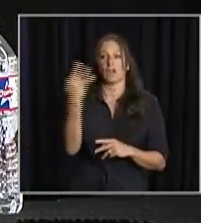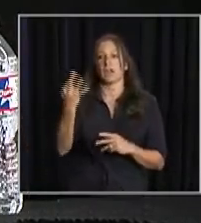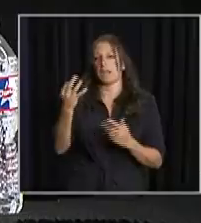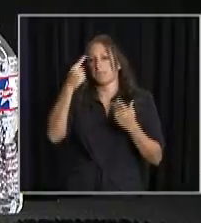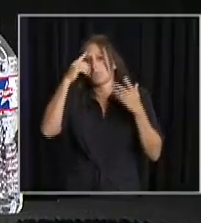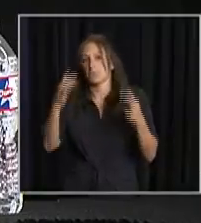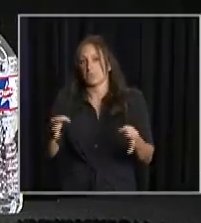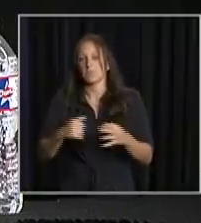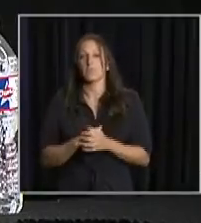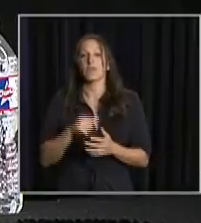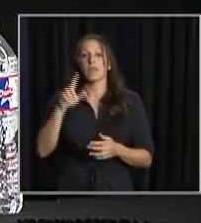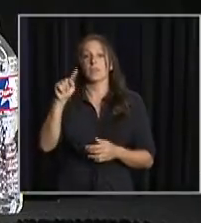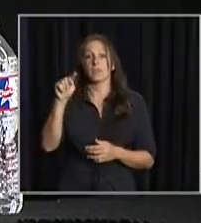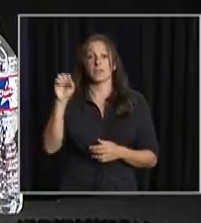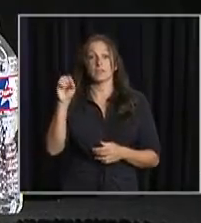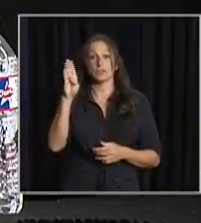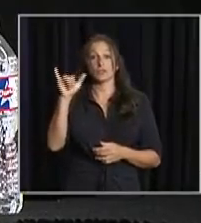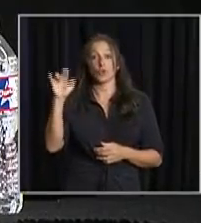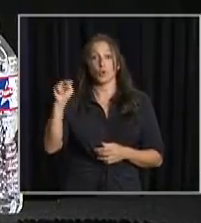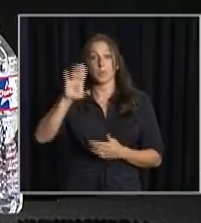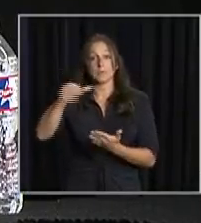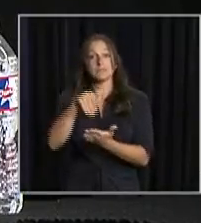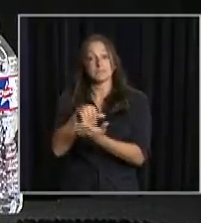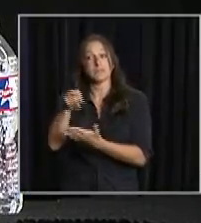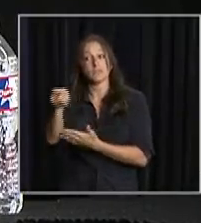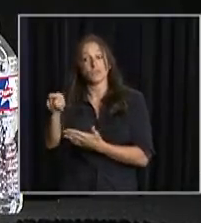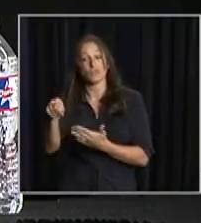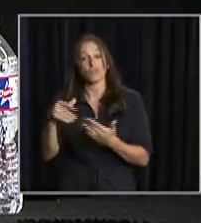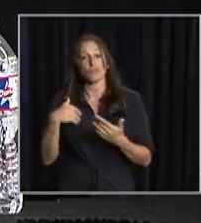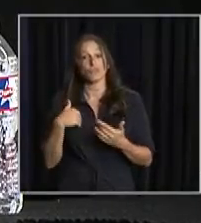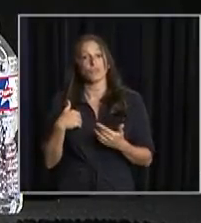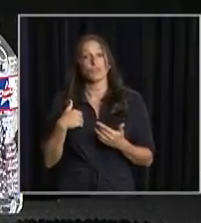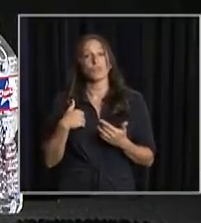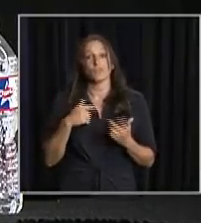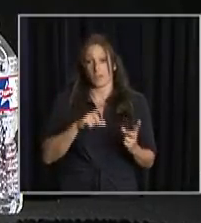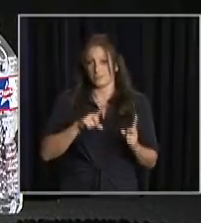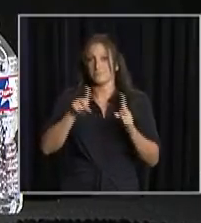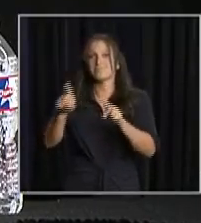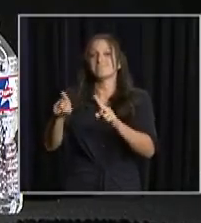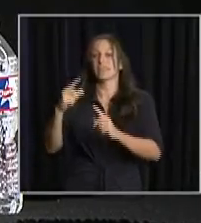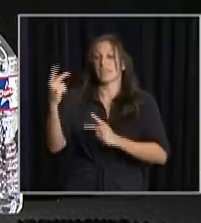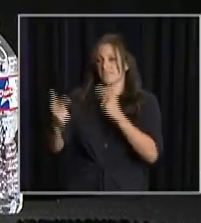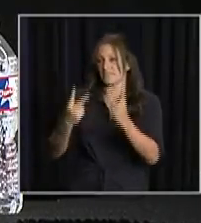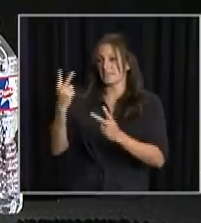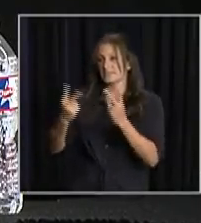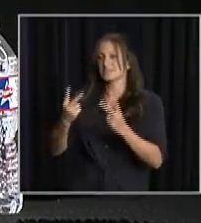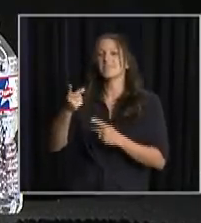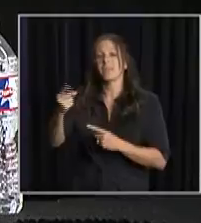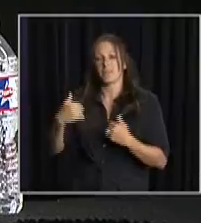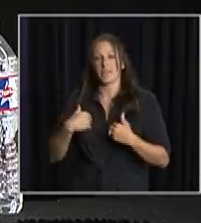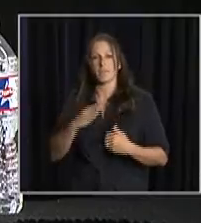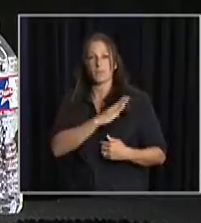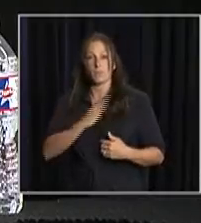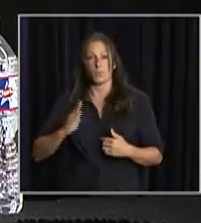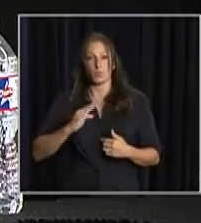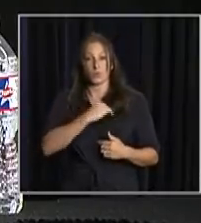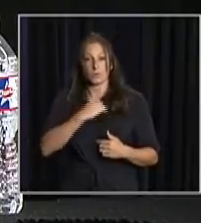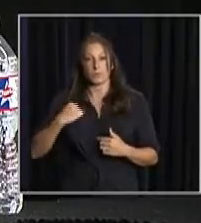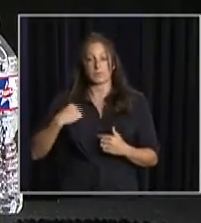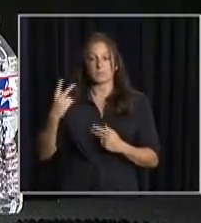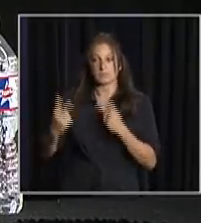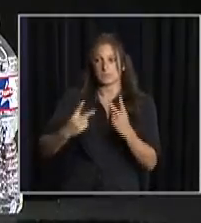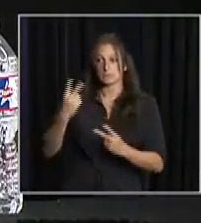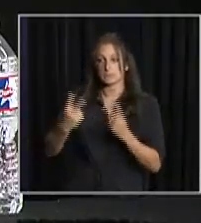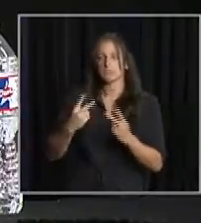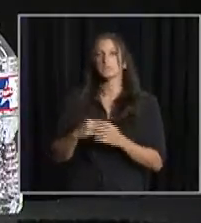The Tobin Center had an opportunity to visit with some of the board members and regarding the